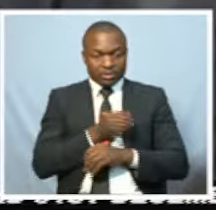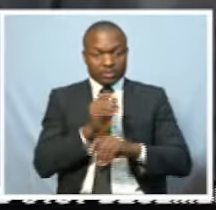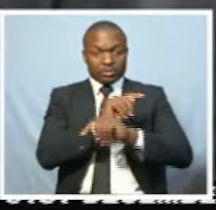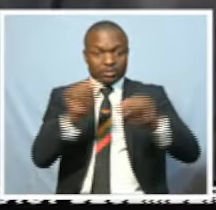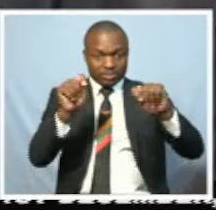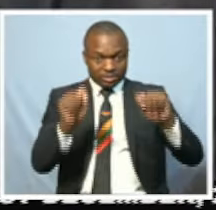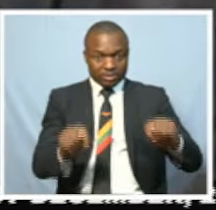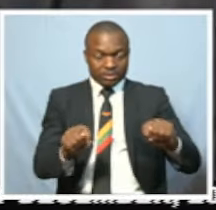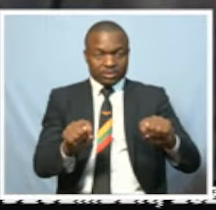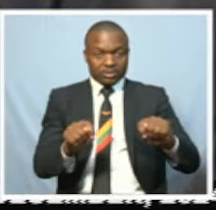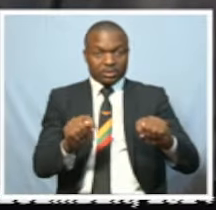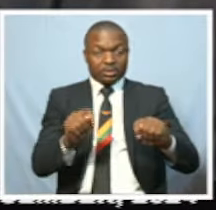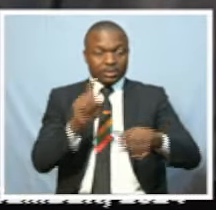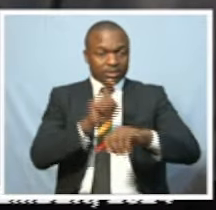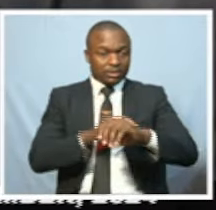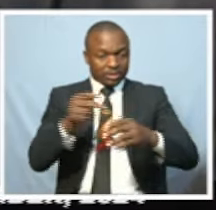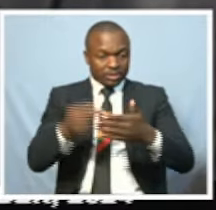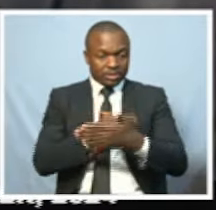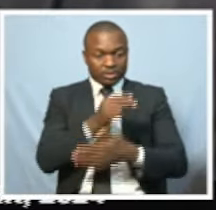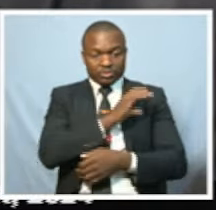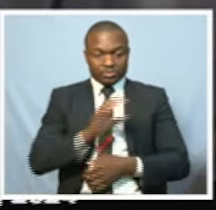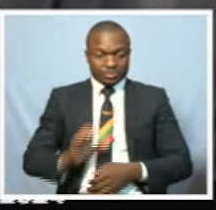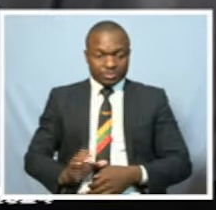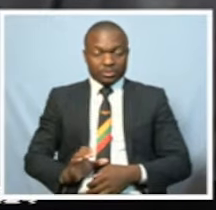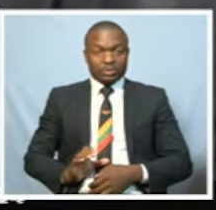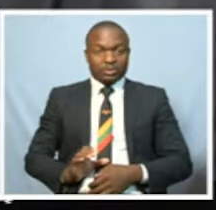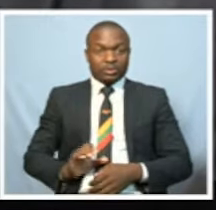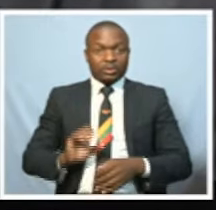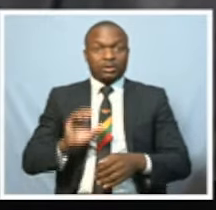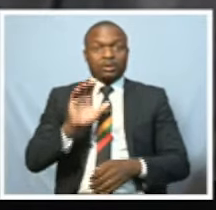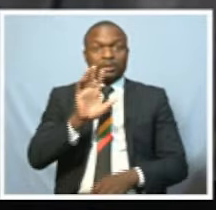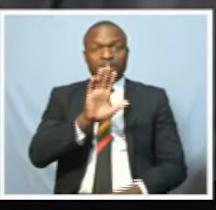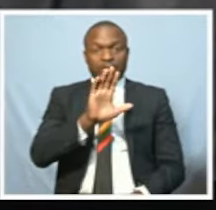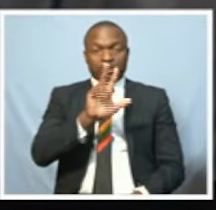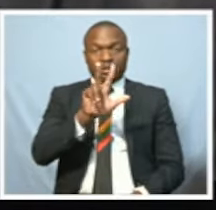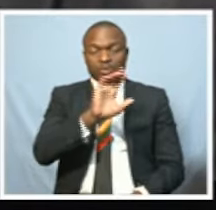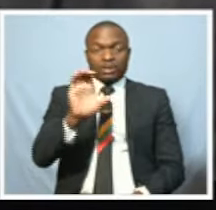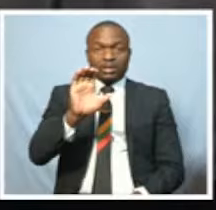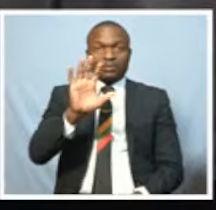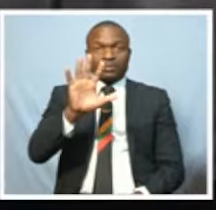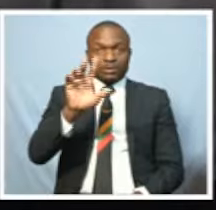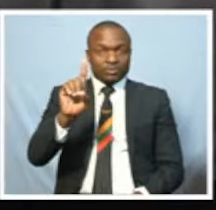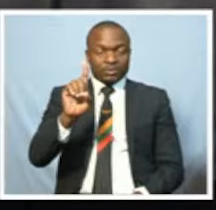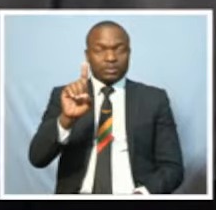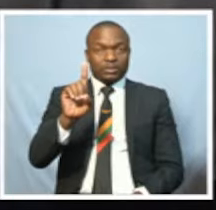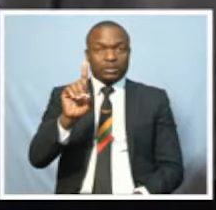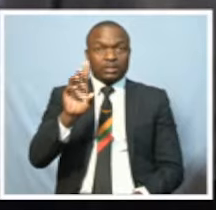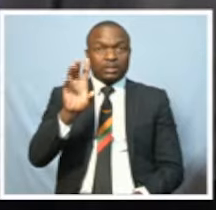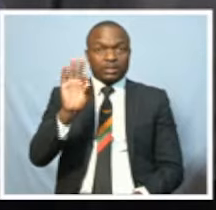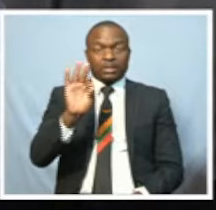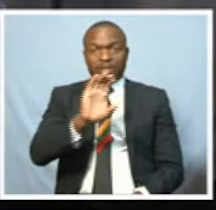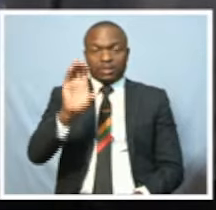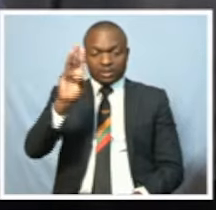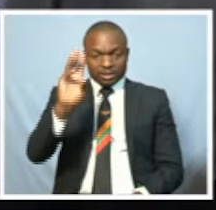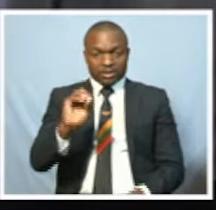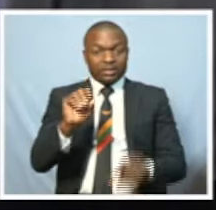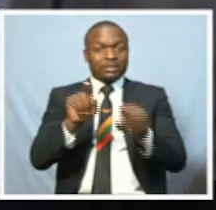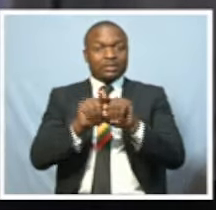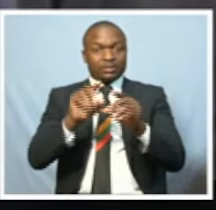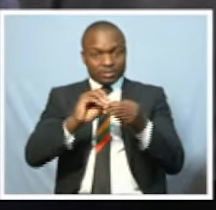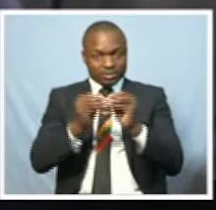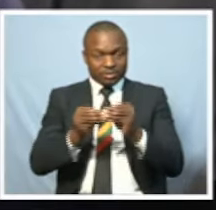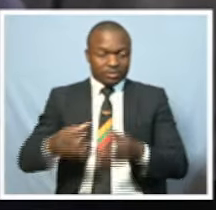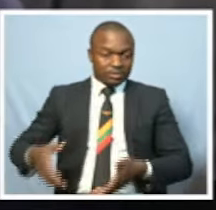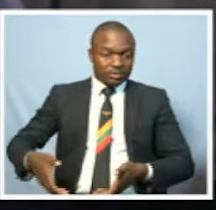the new contractor took office, is 351,960. It is the same figure that was